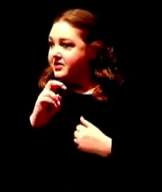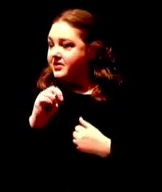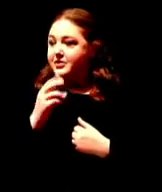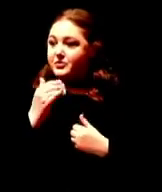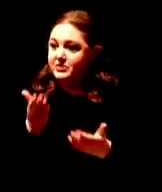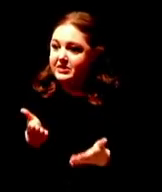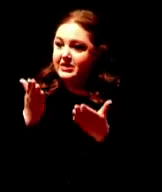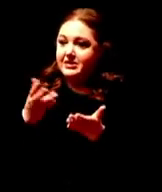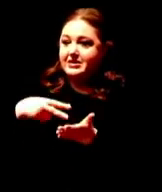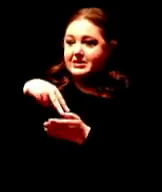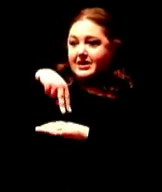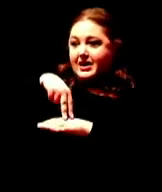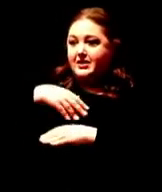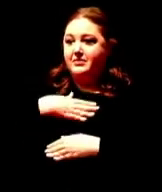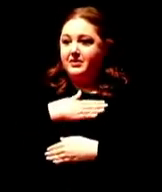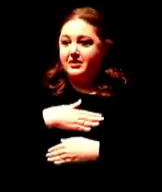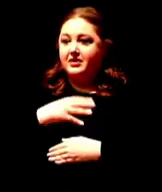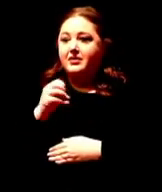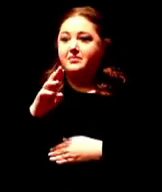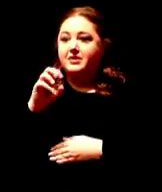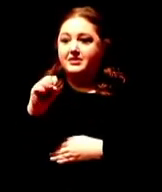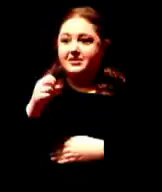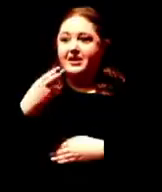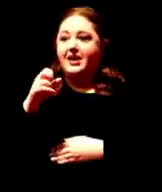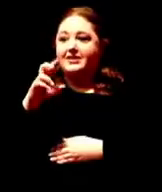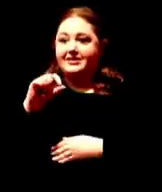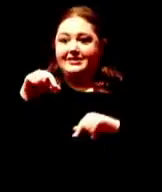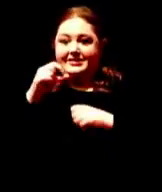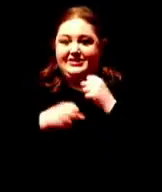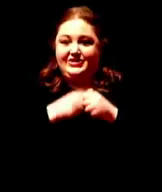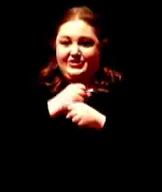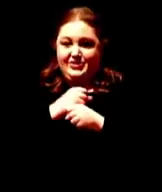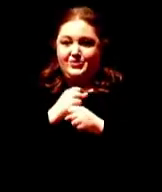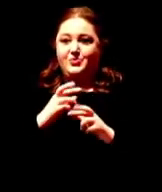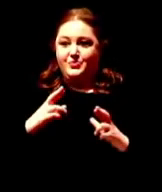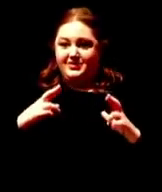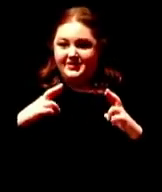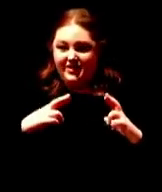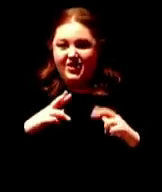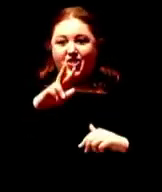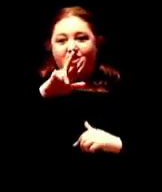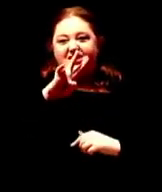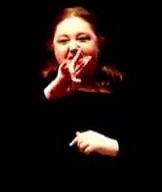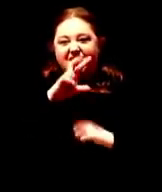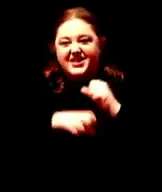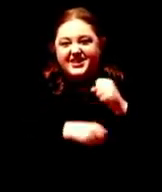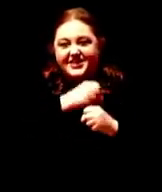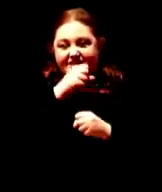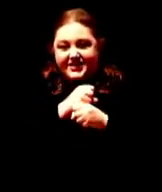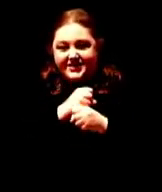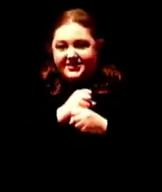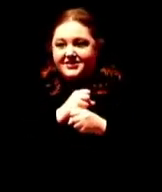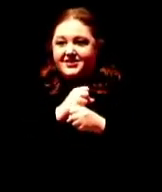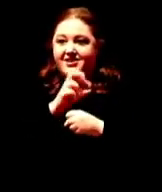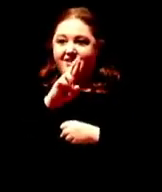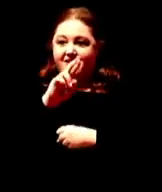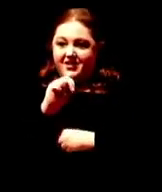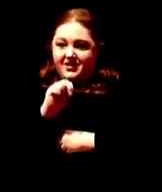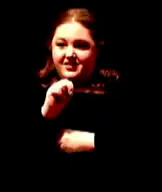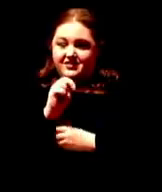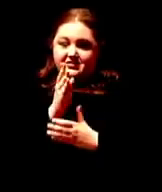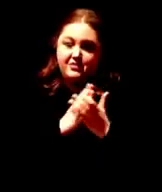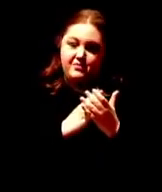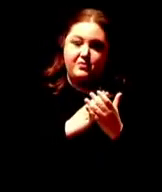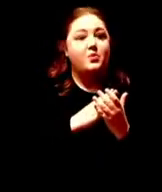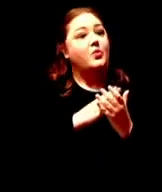please. Mrs. Hintz is retiring this year, and she spent 37 years as an RN and 10 of those years as